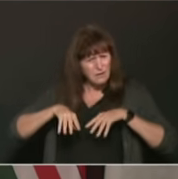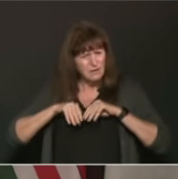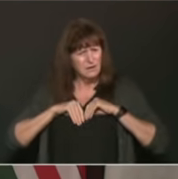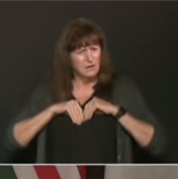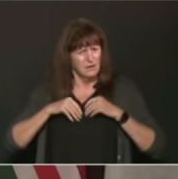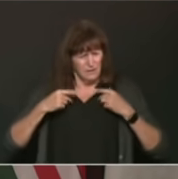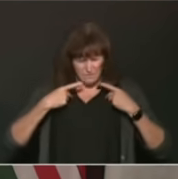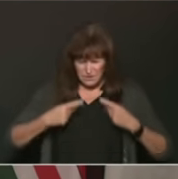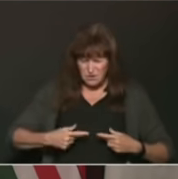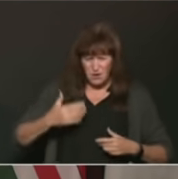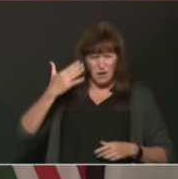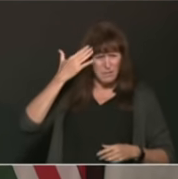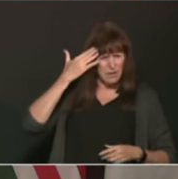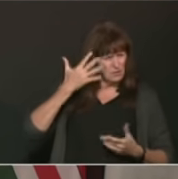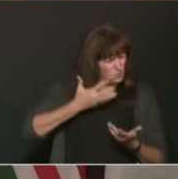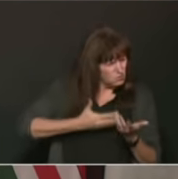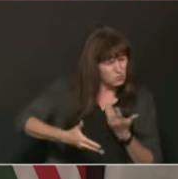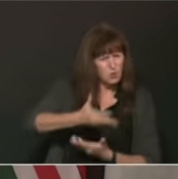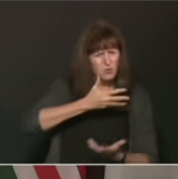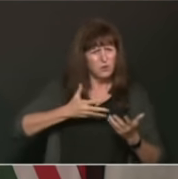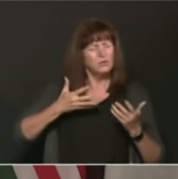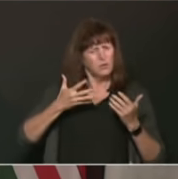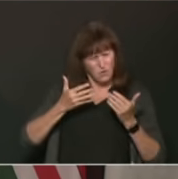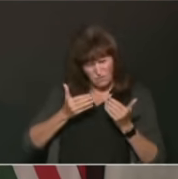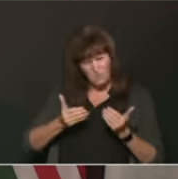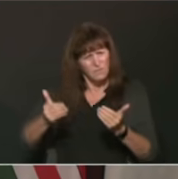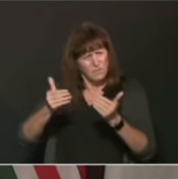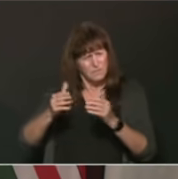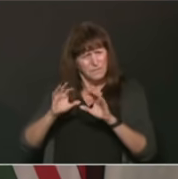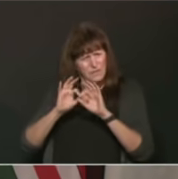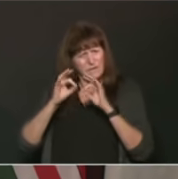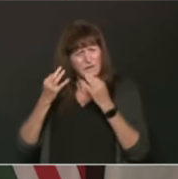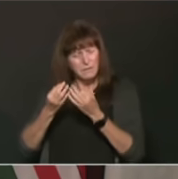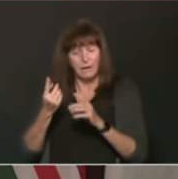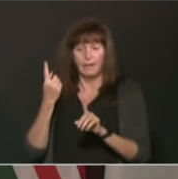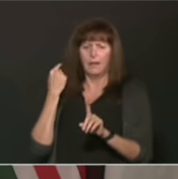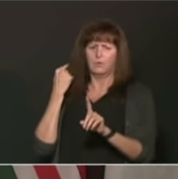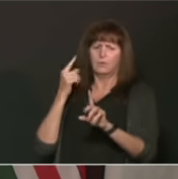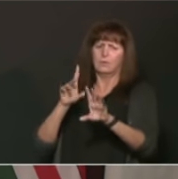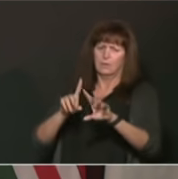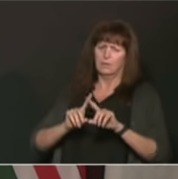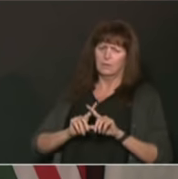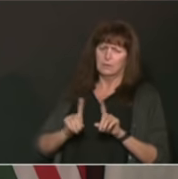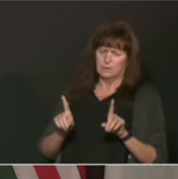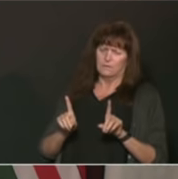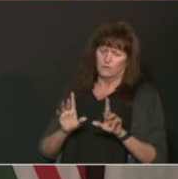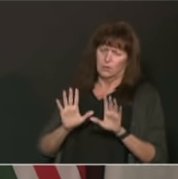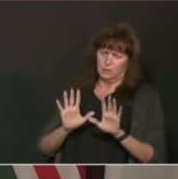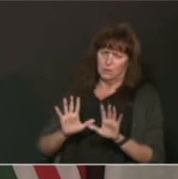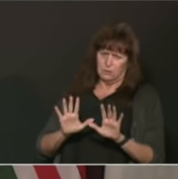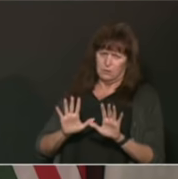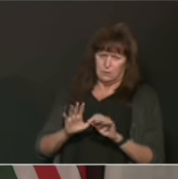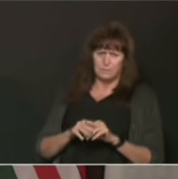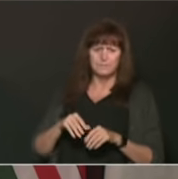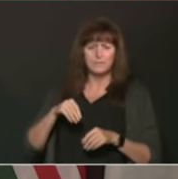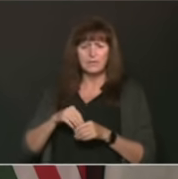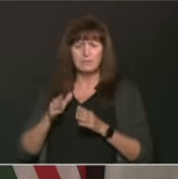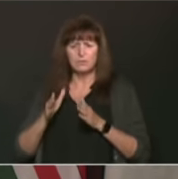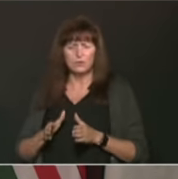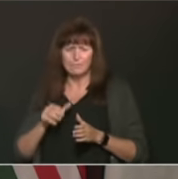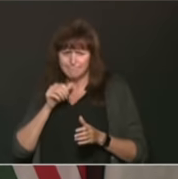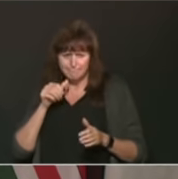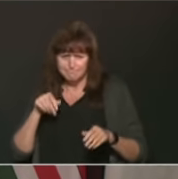well-being. Last year, Thanksgiving looked very different for many of us. In-person celebrations were limited to